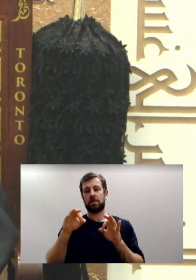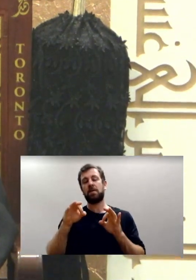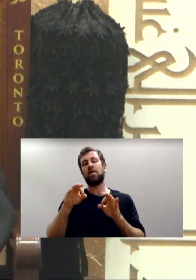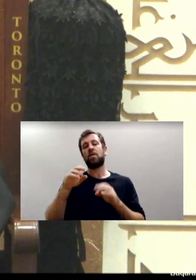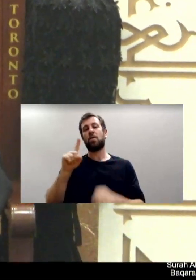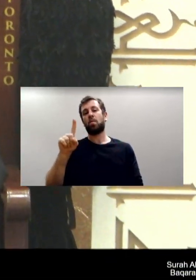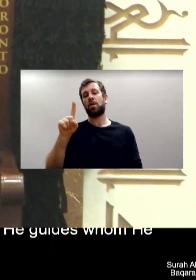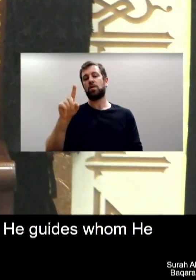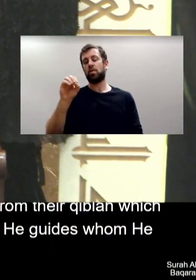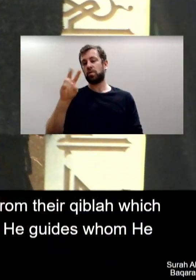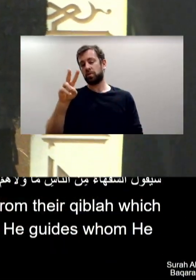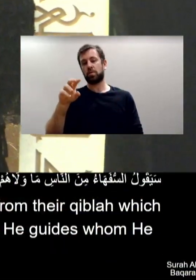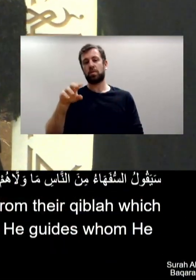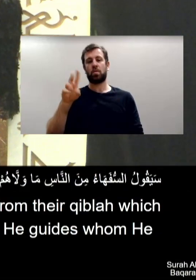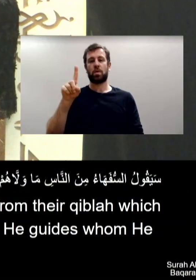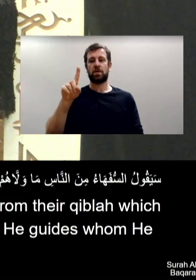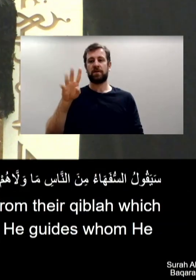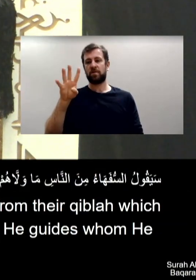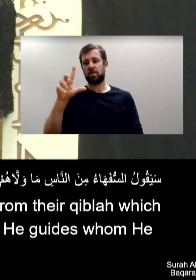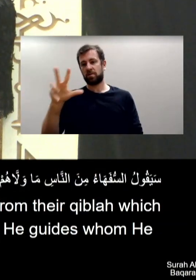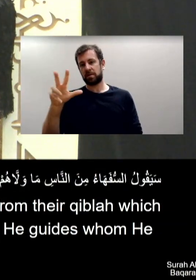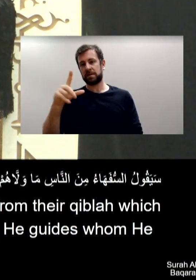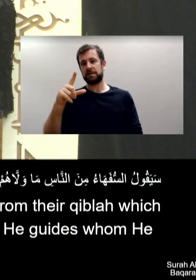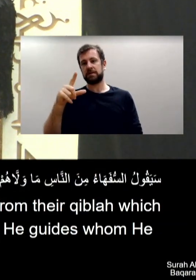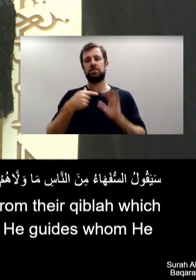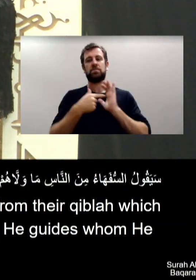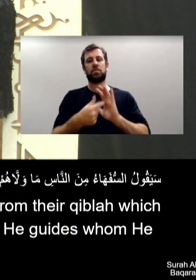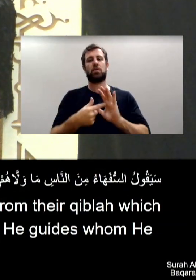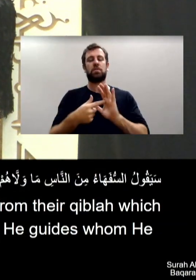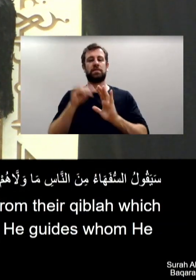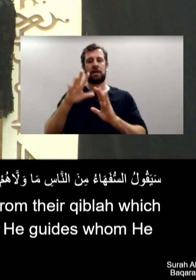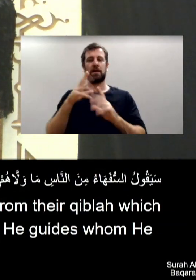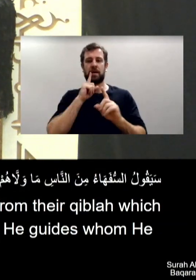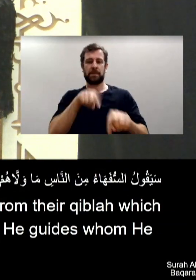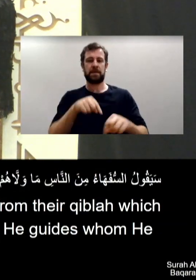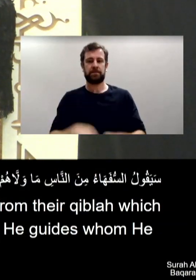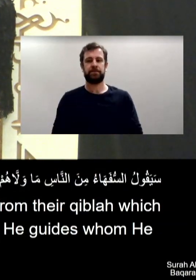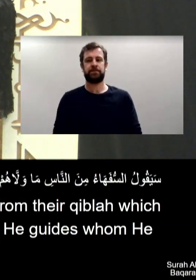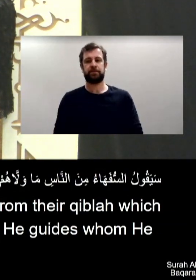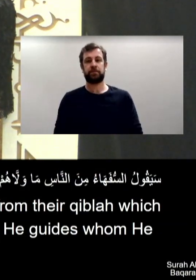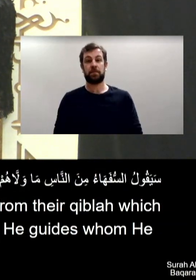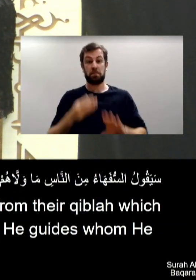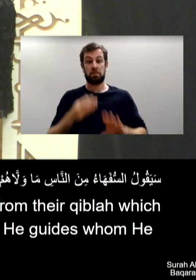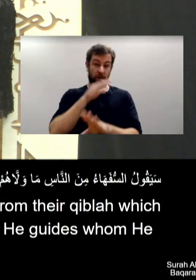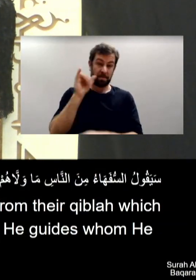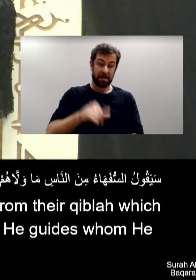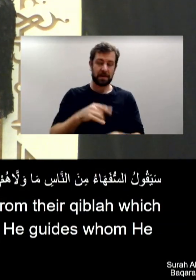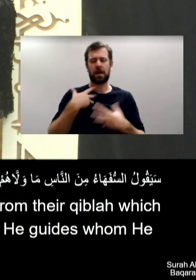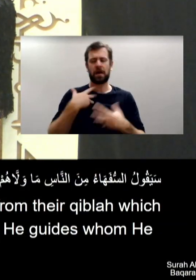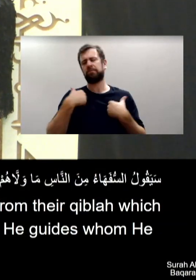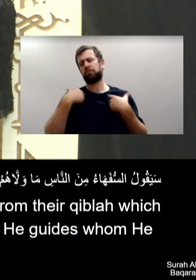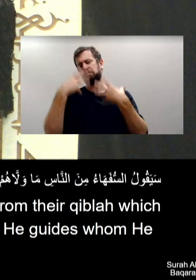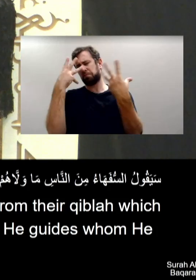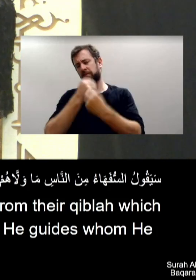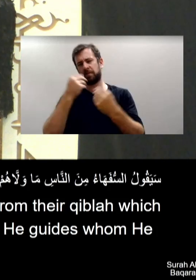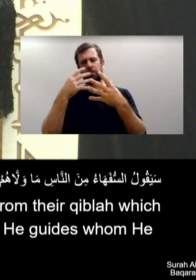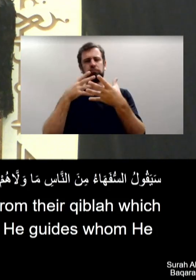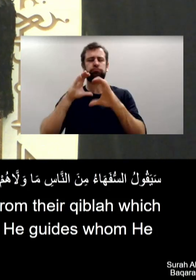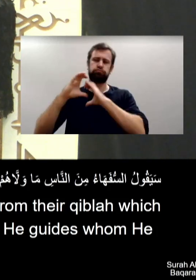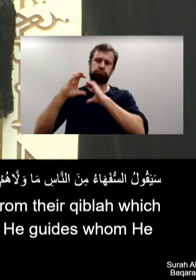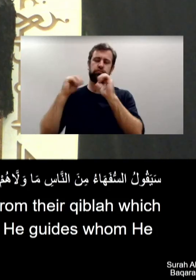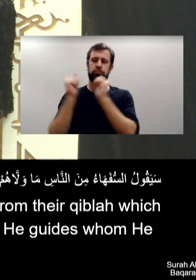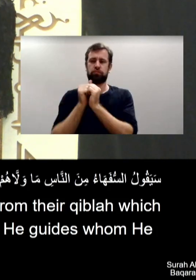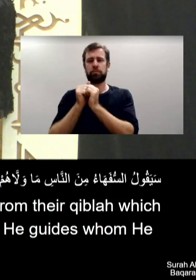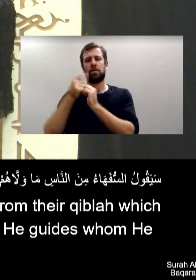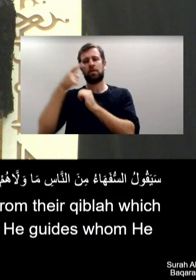43, he reveals the command. Before that, there is a very beautiful conversation between Allah and Rasul,